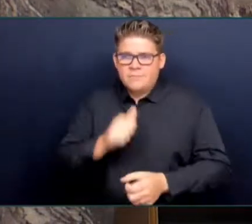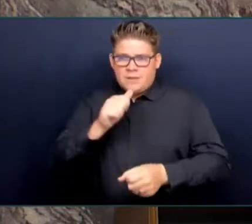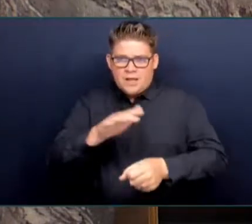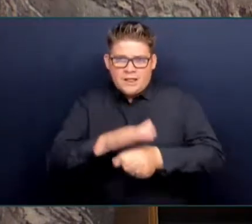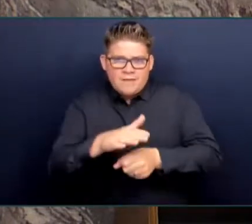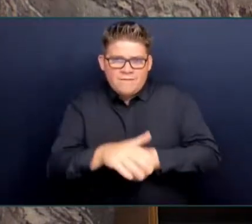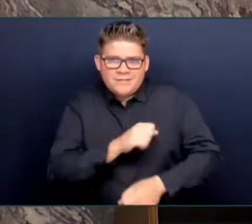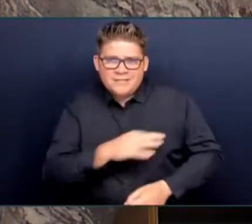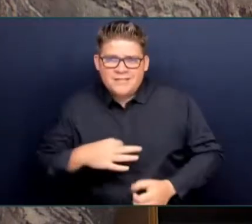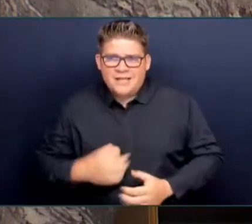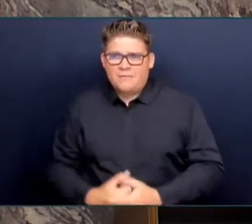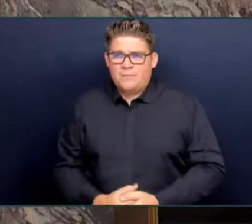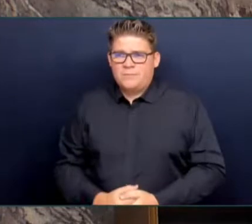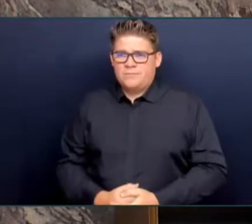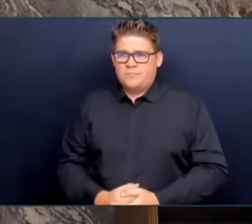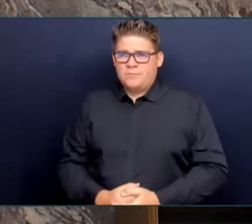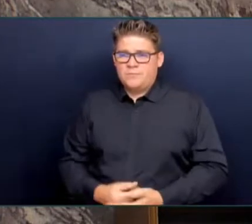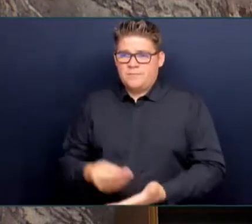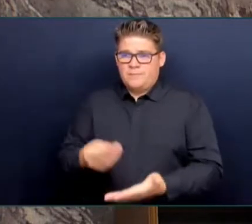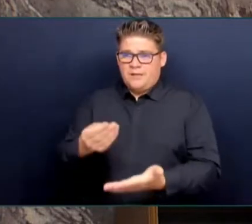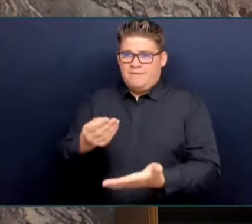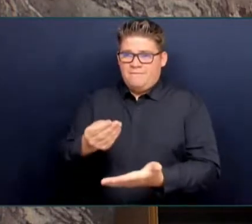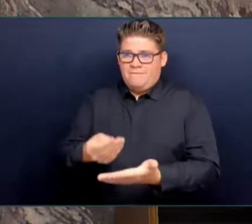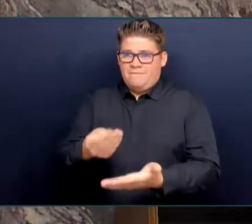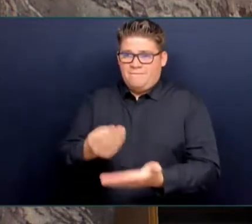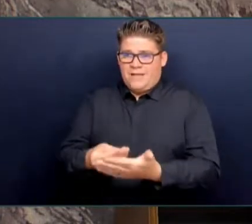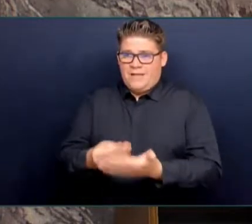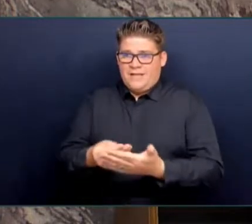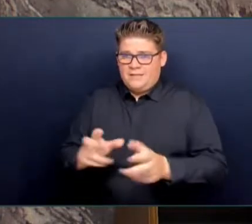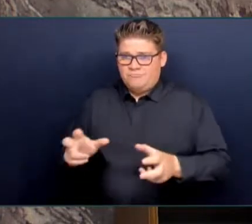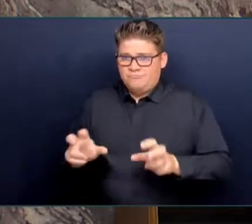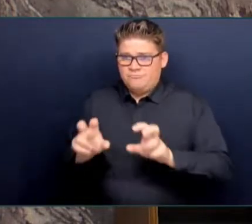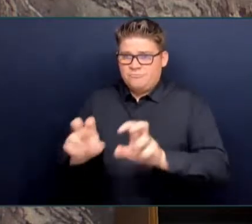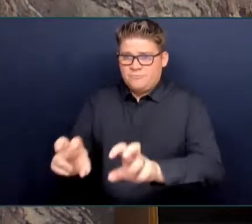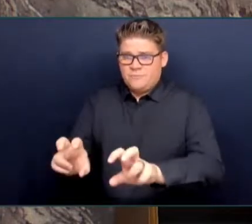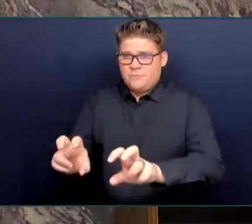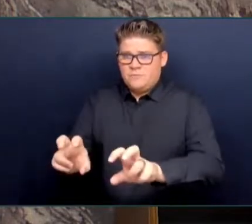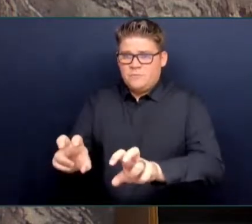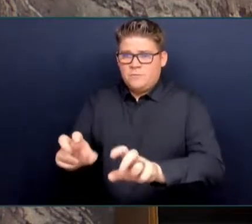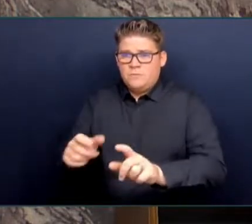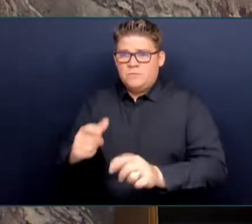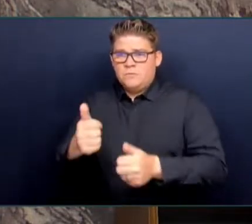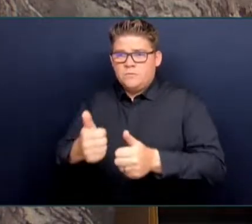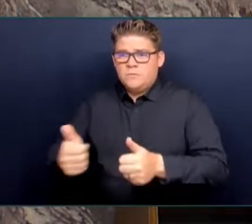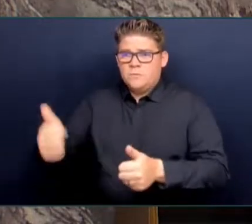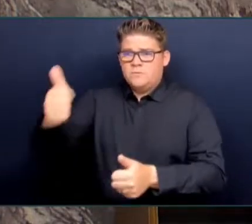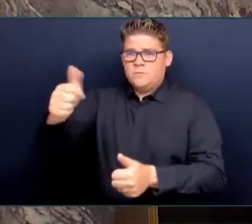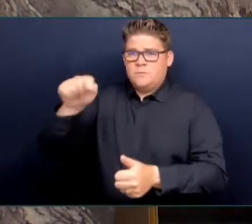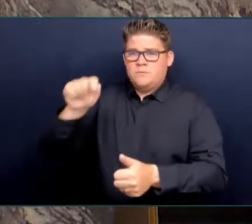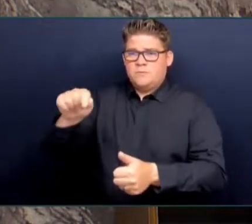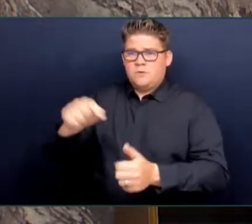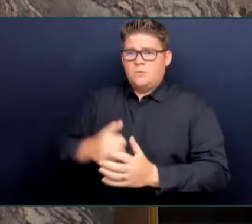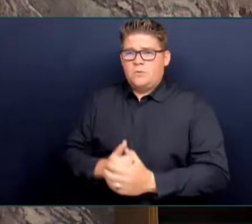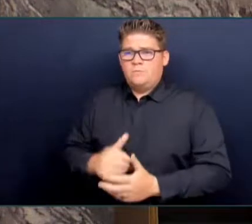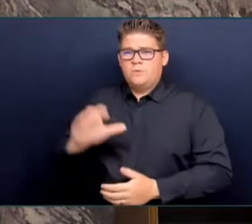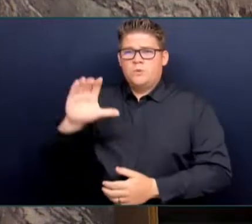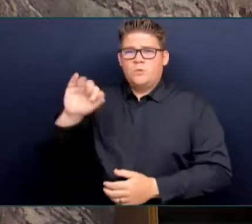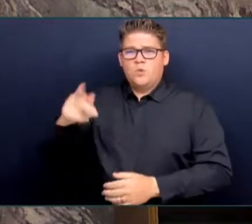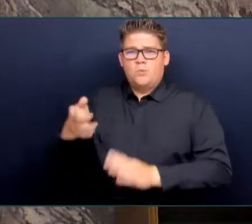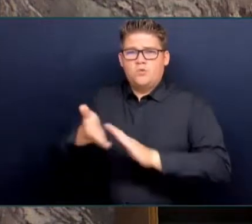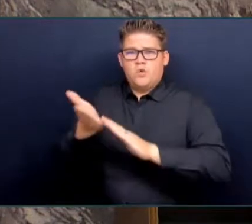going towards corporate administrative expenses within health authorities under this minister has increased